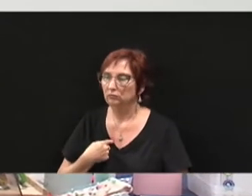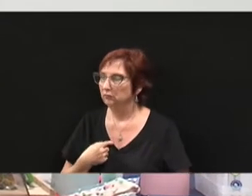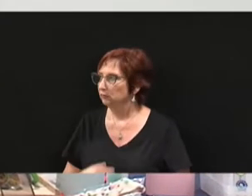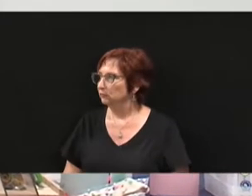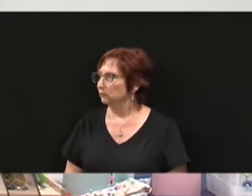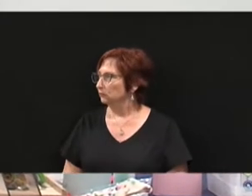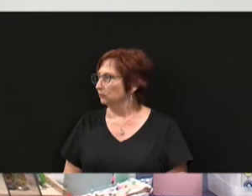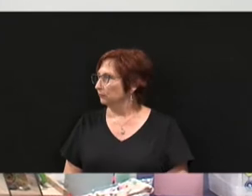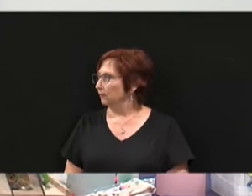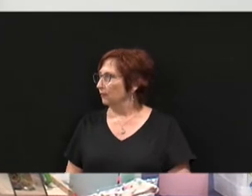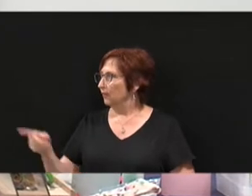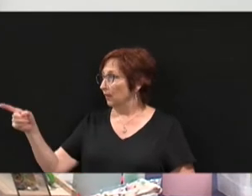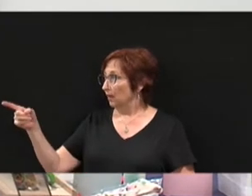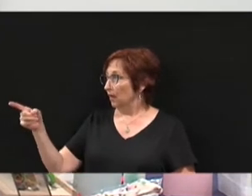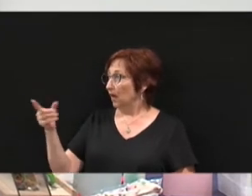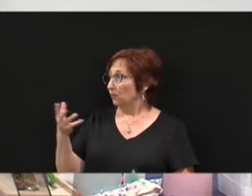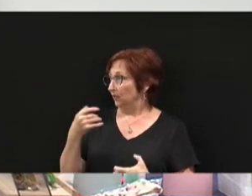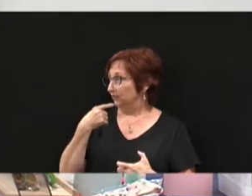Yes.